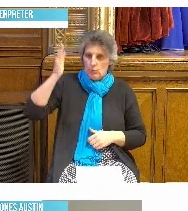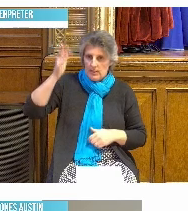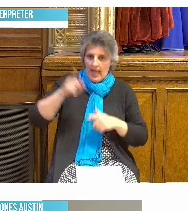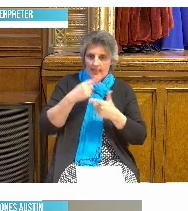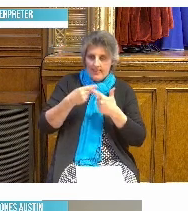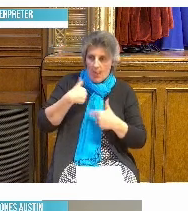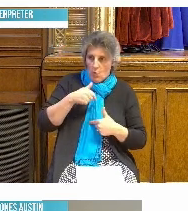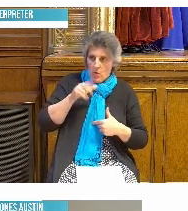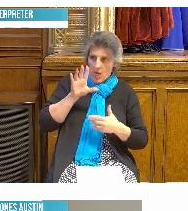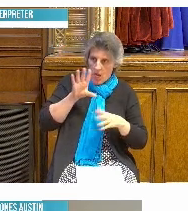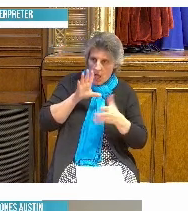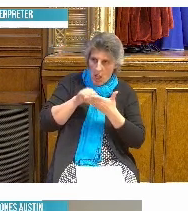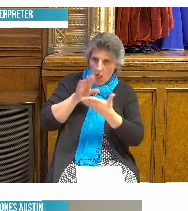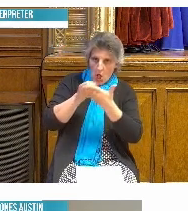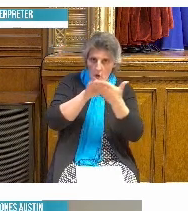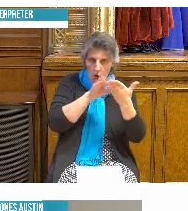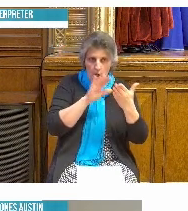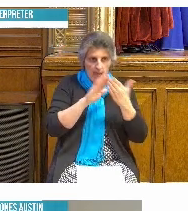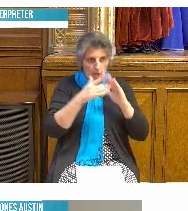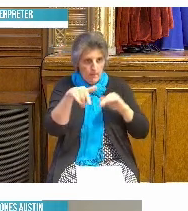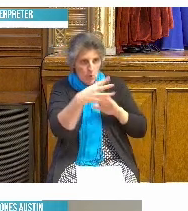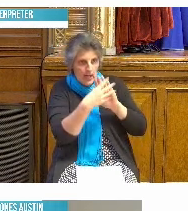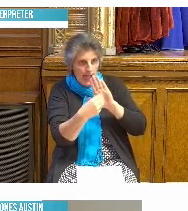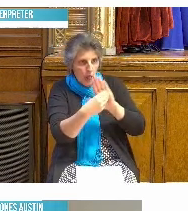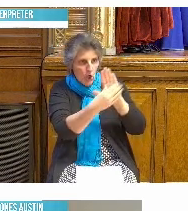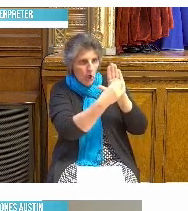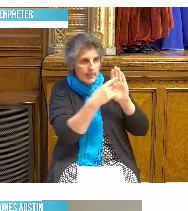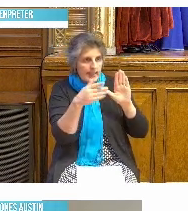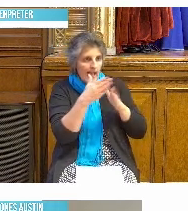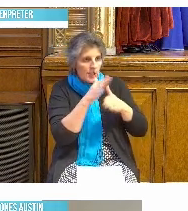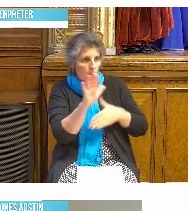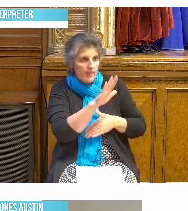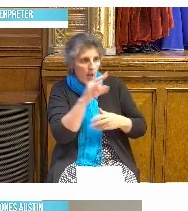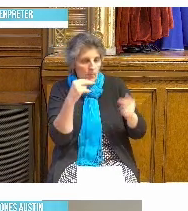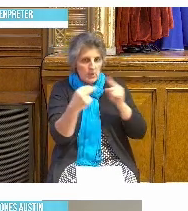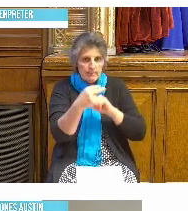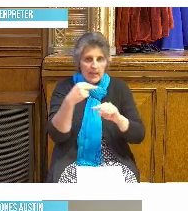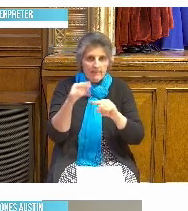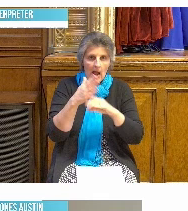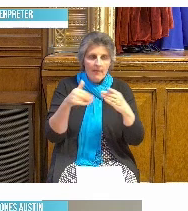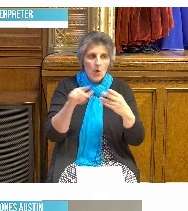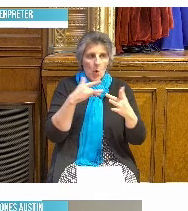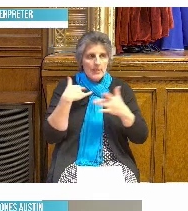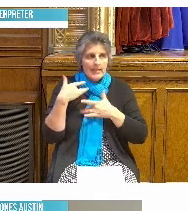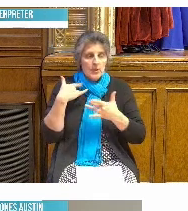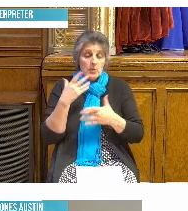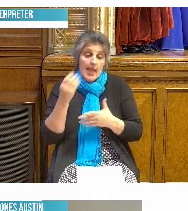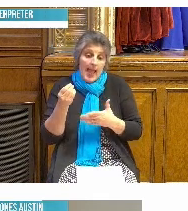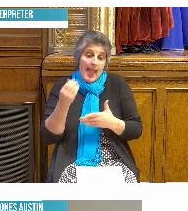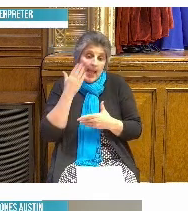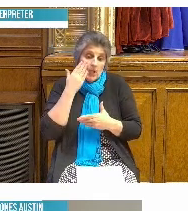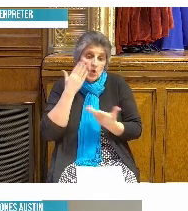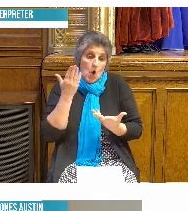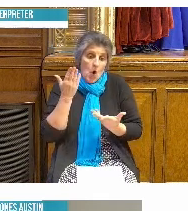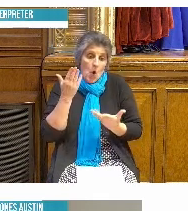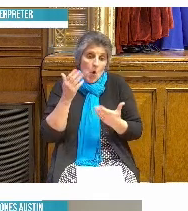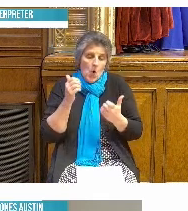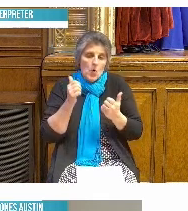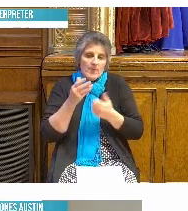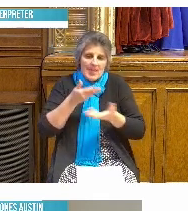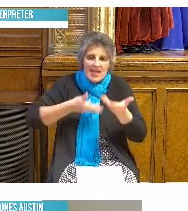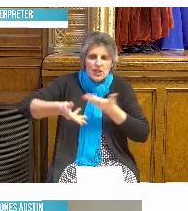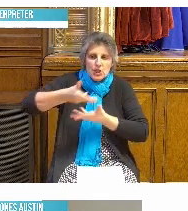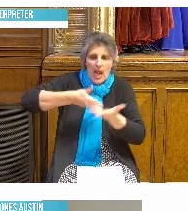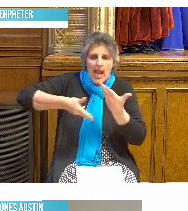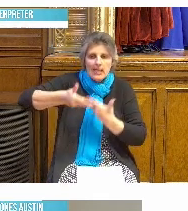learn, the community learns, they share their perspective on those issues. And, the exchange. The other